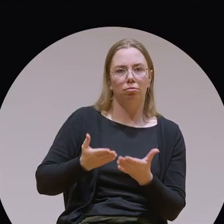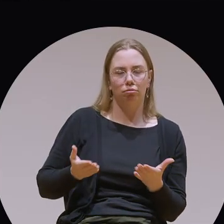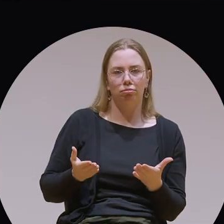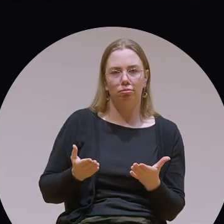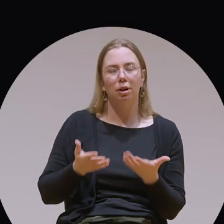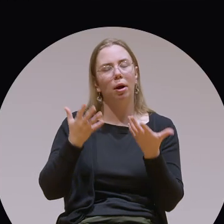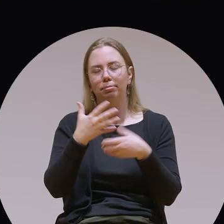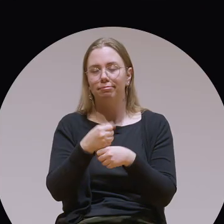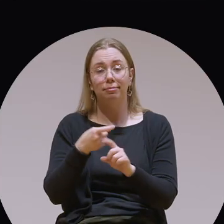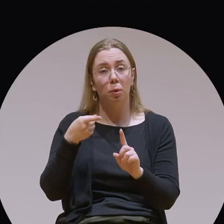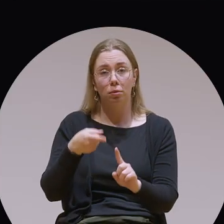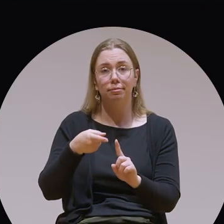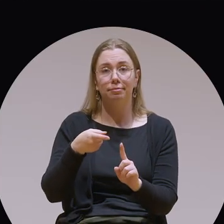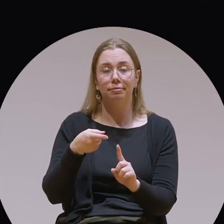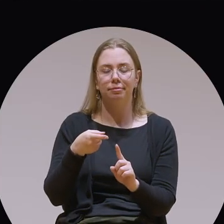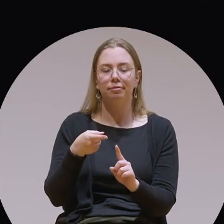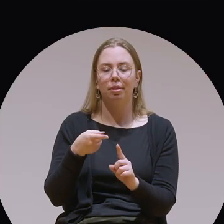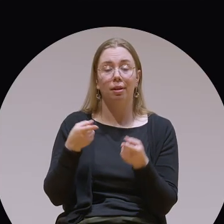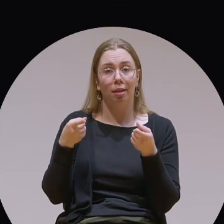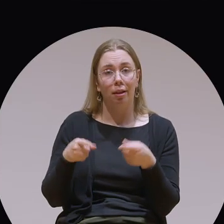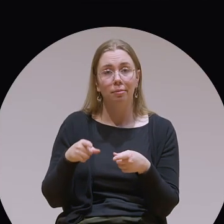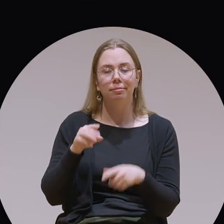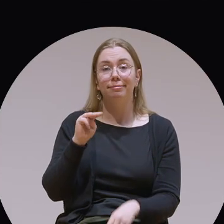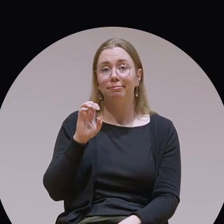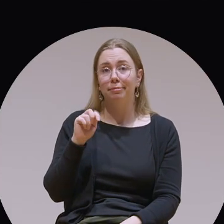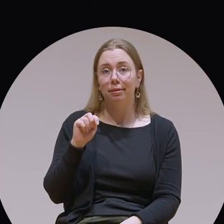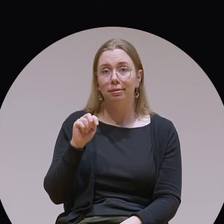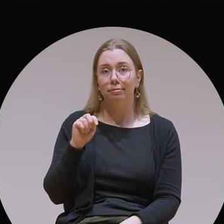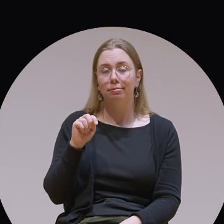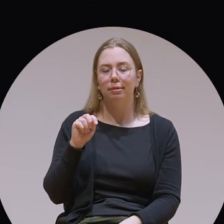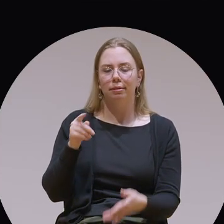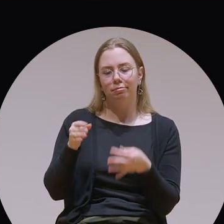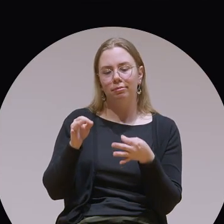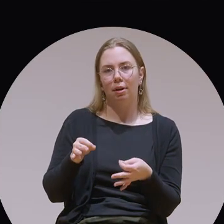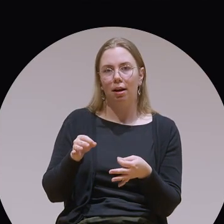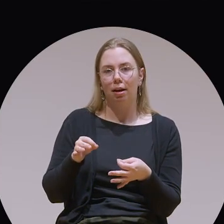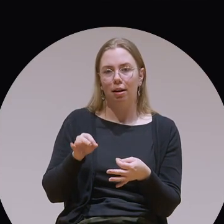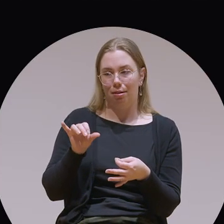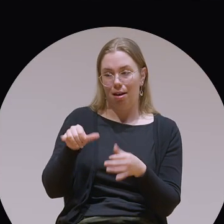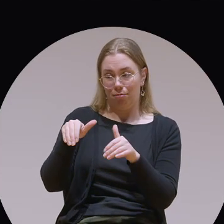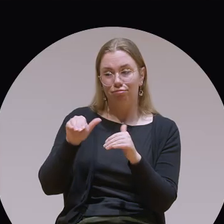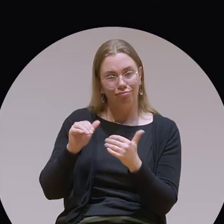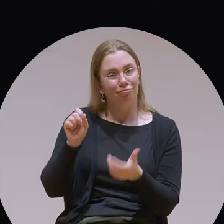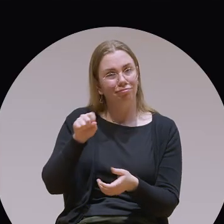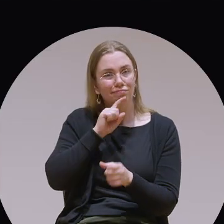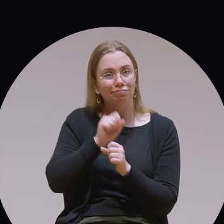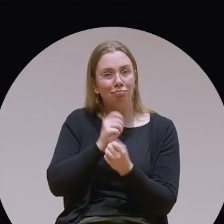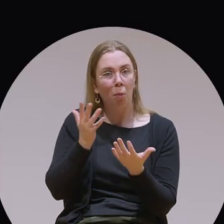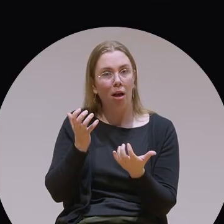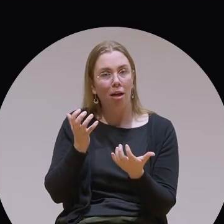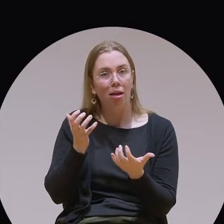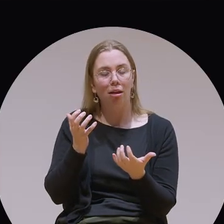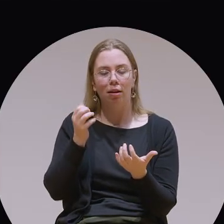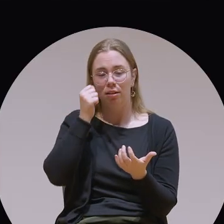Long story short, the Metropolitan Museum decided that this was an object it really wanted to acquire. This